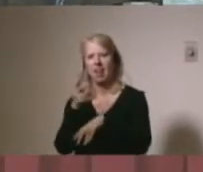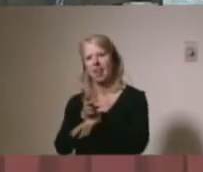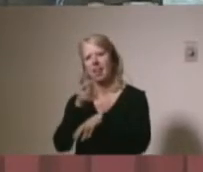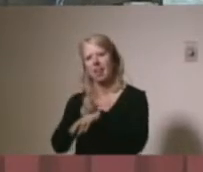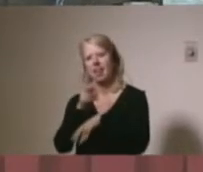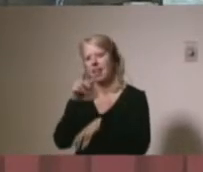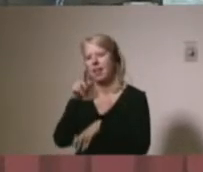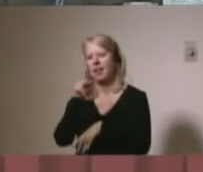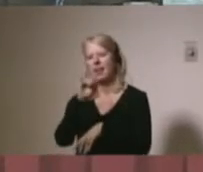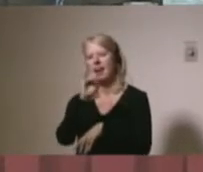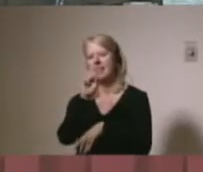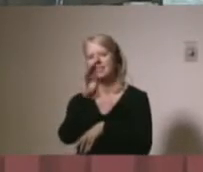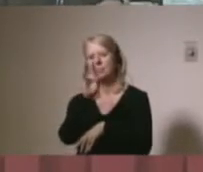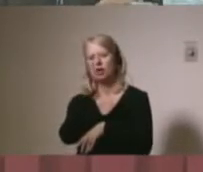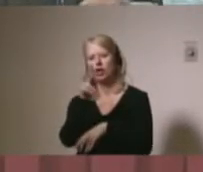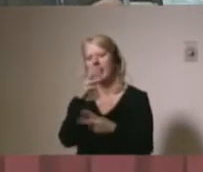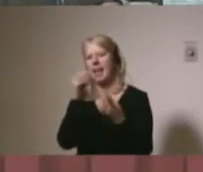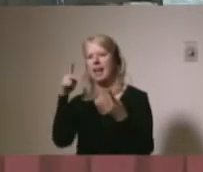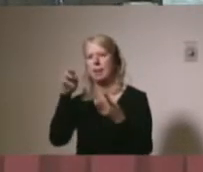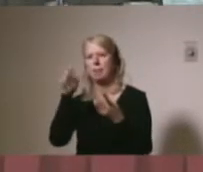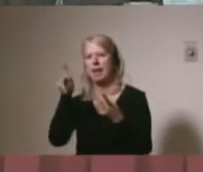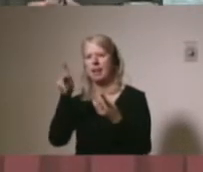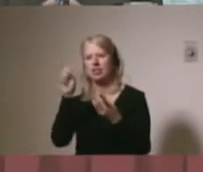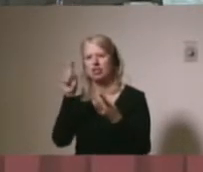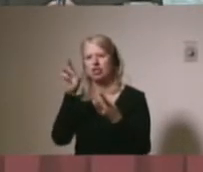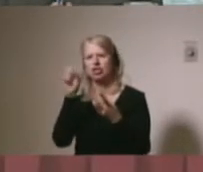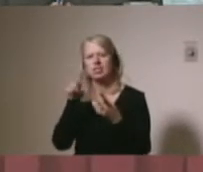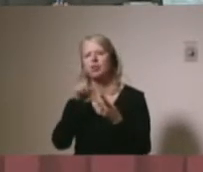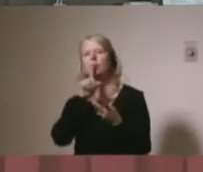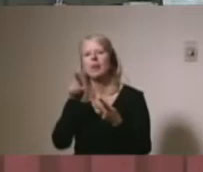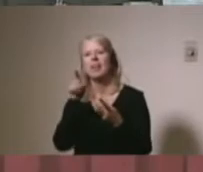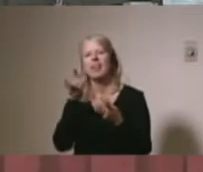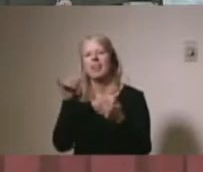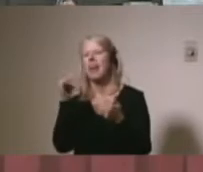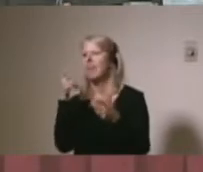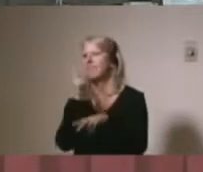and the Paxters. Well, these are electronic,